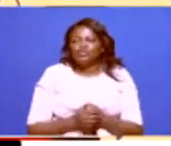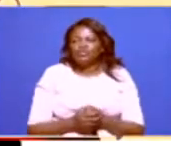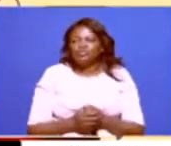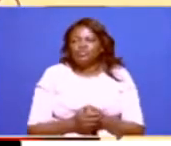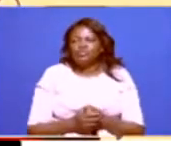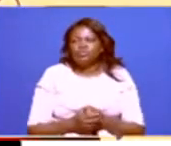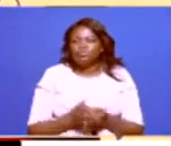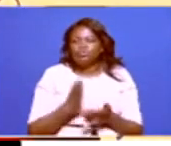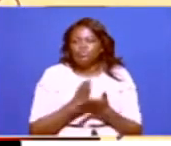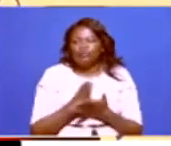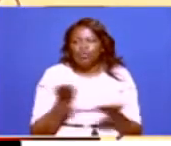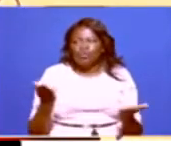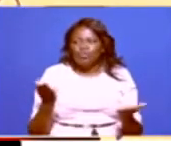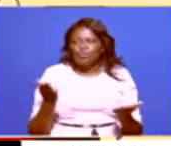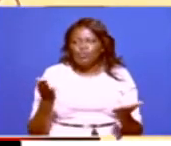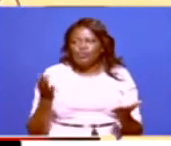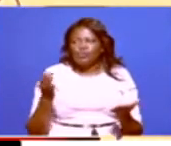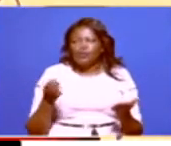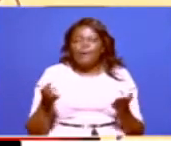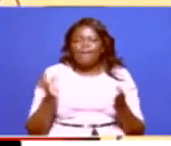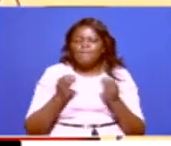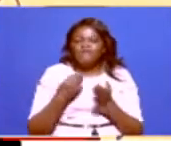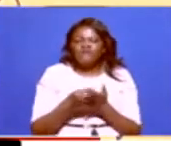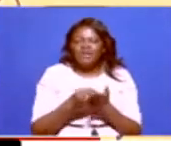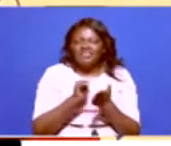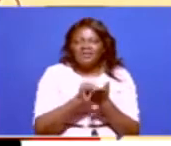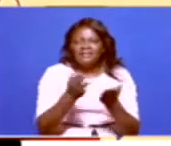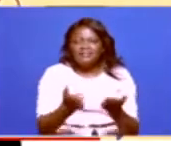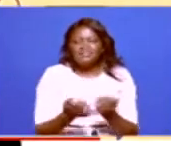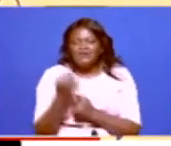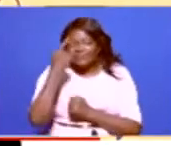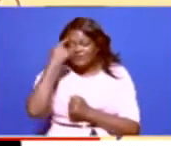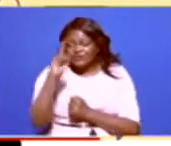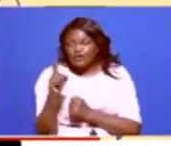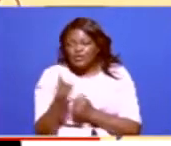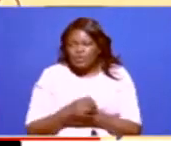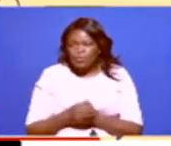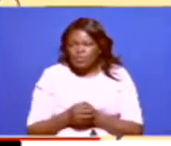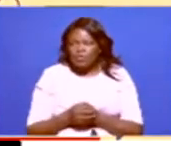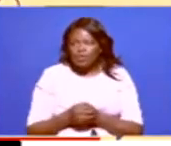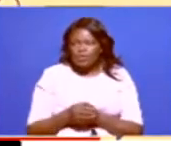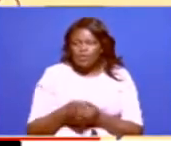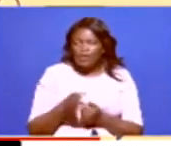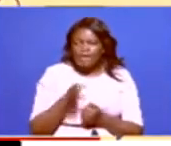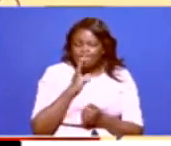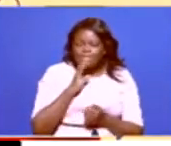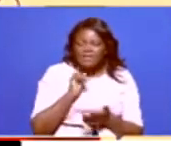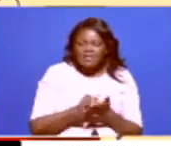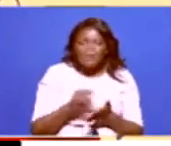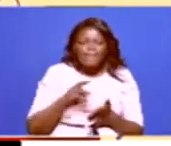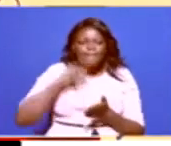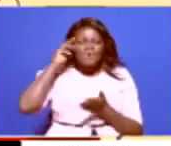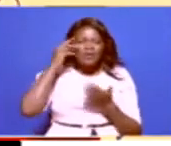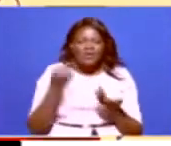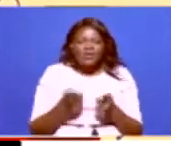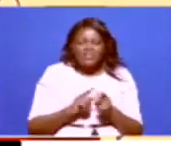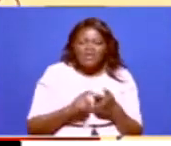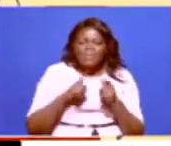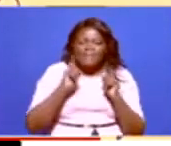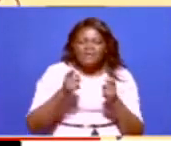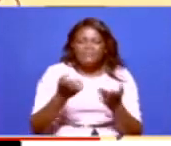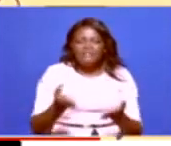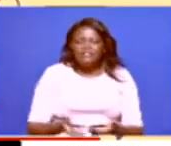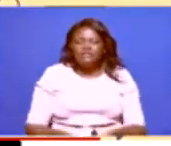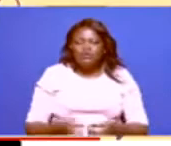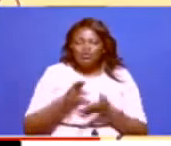at, to raise the sort of funds required for debts that are actually maturing now, there is going to be need to restructure